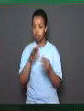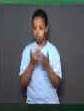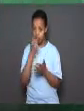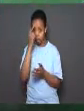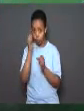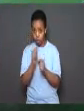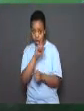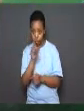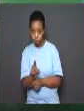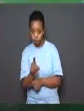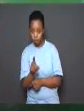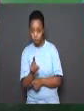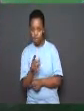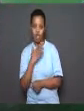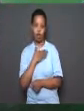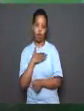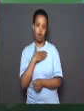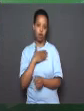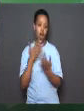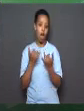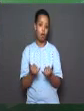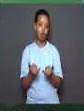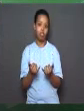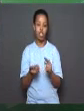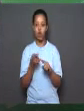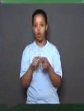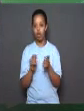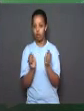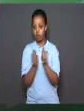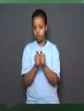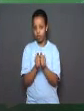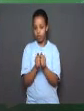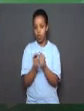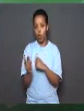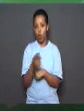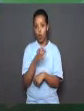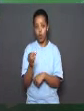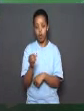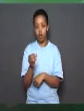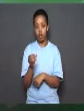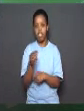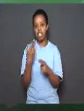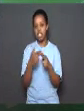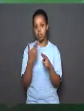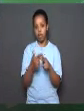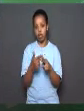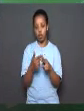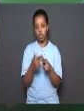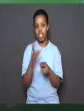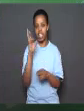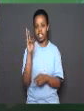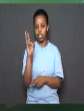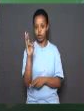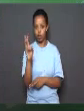students? Please work together with a classmate. Write down the names of the